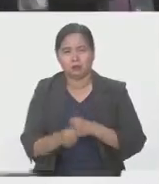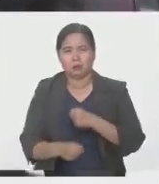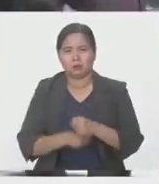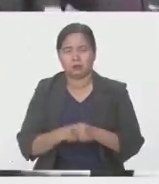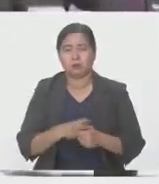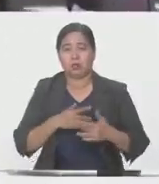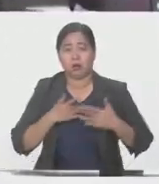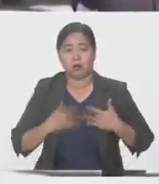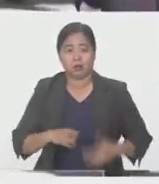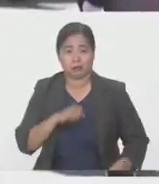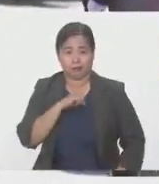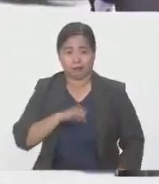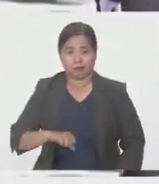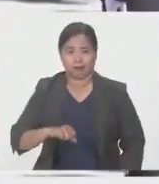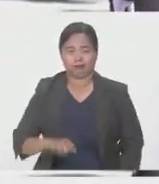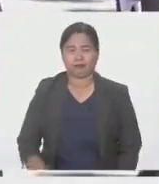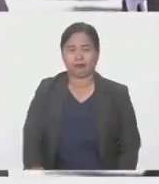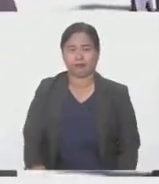heart surgery.